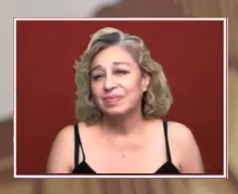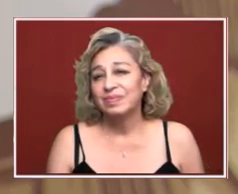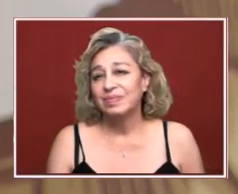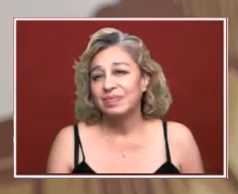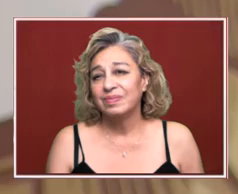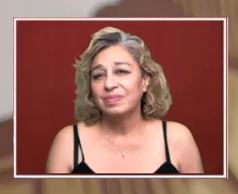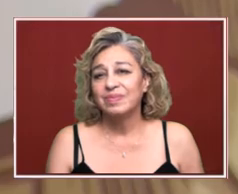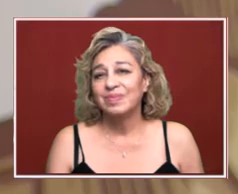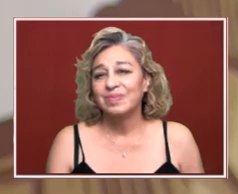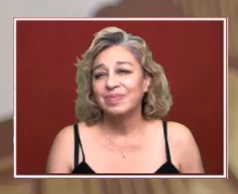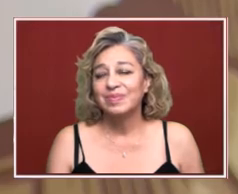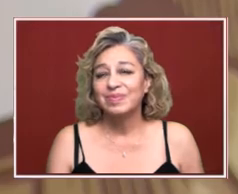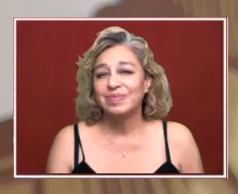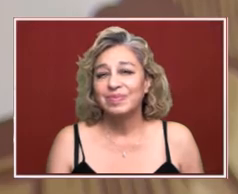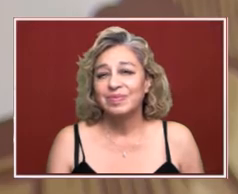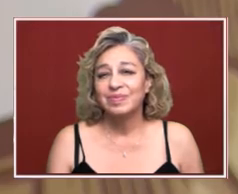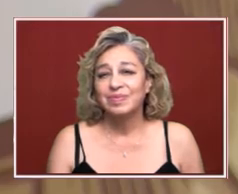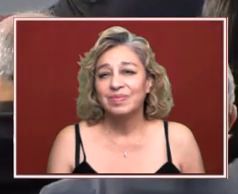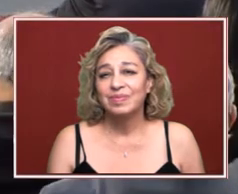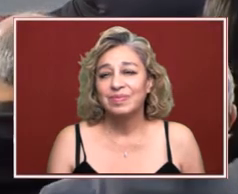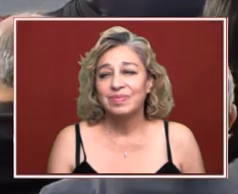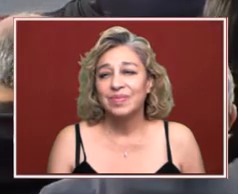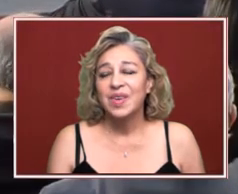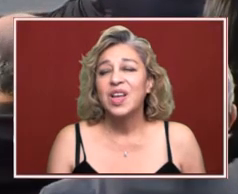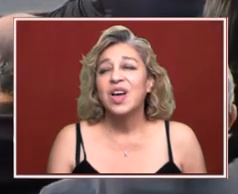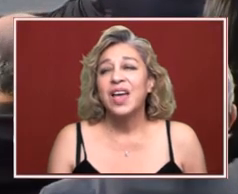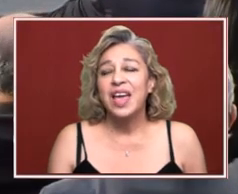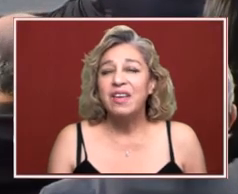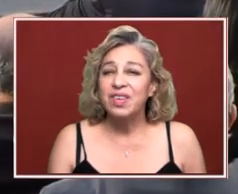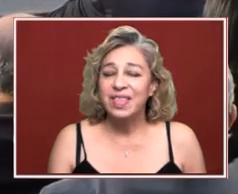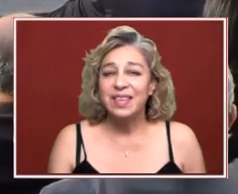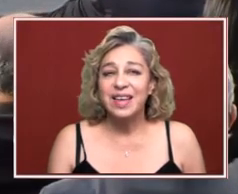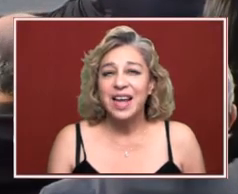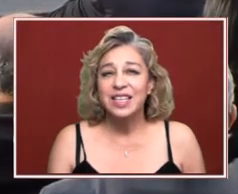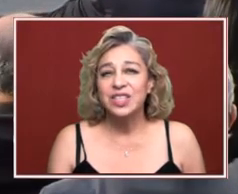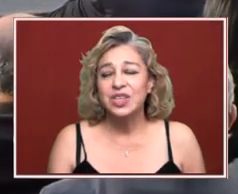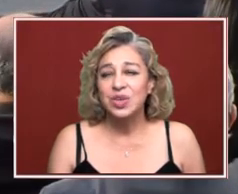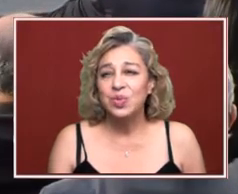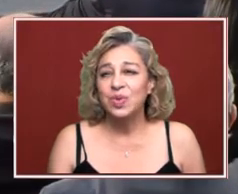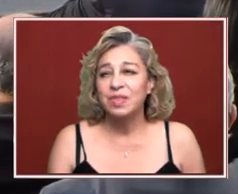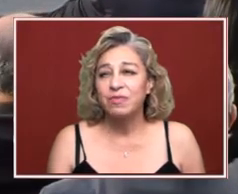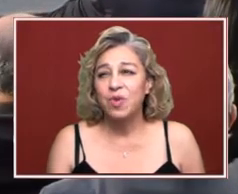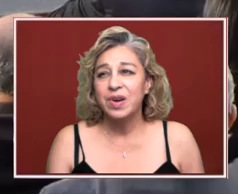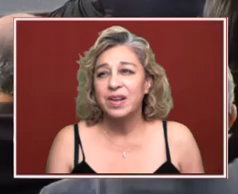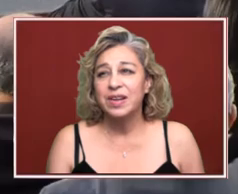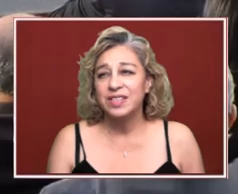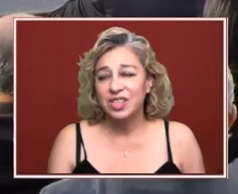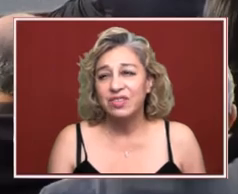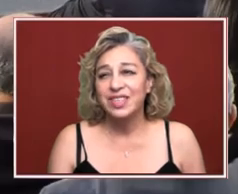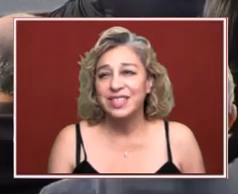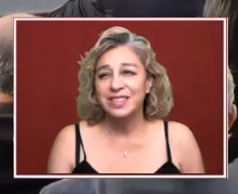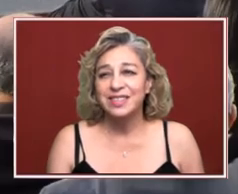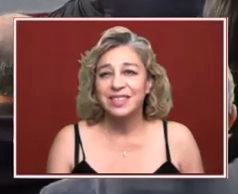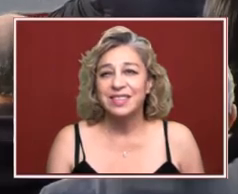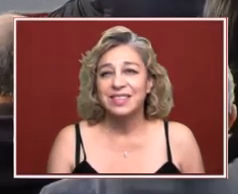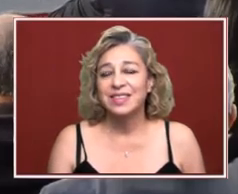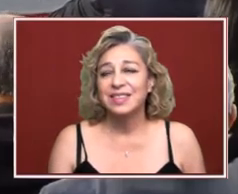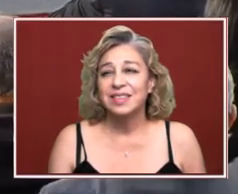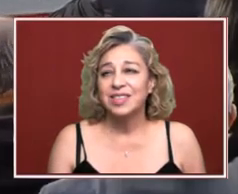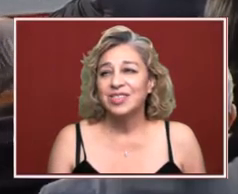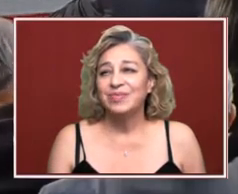el servicio exterior. Everything that has to do with foreign service.